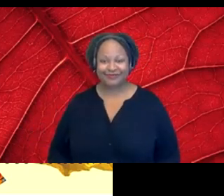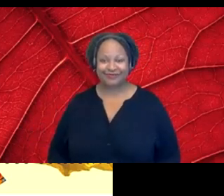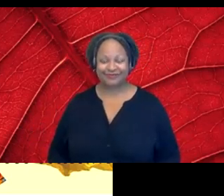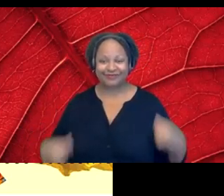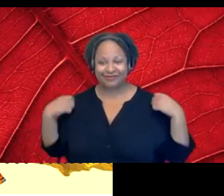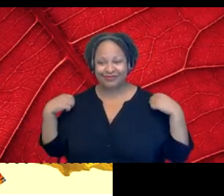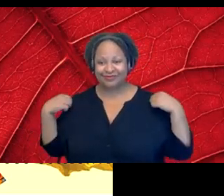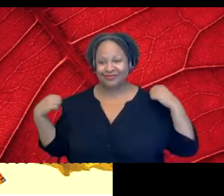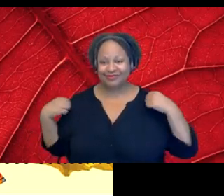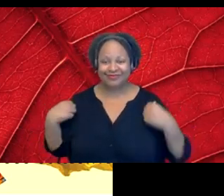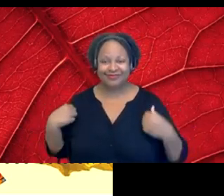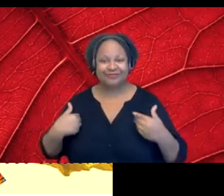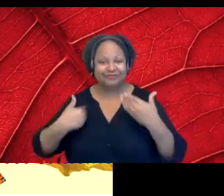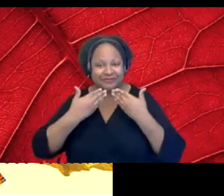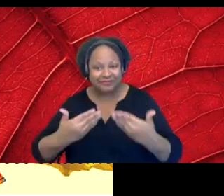Bon appétit.